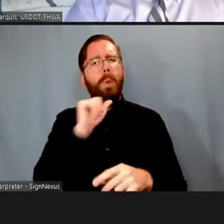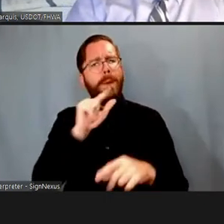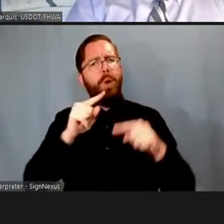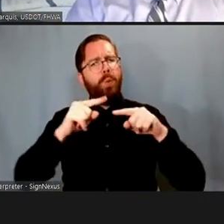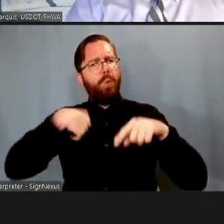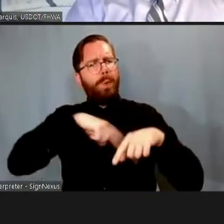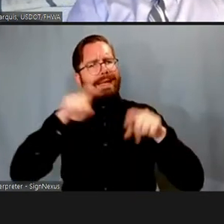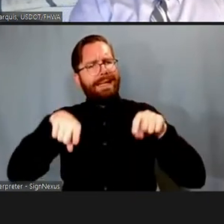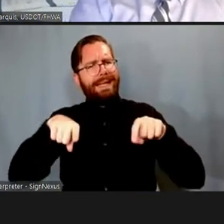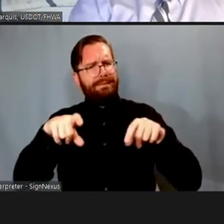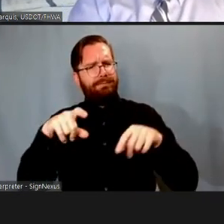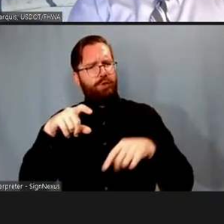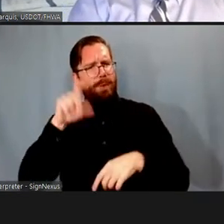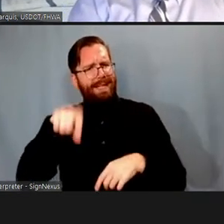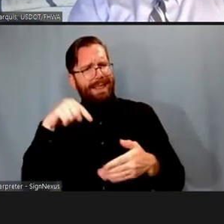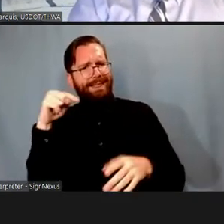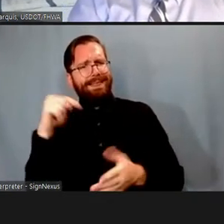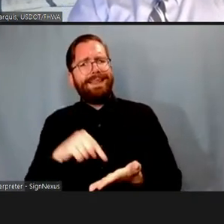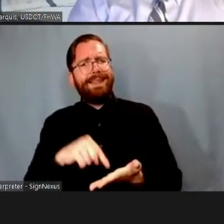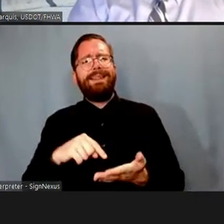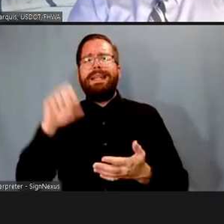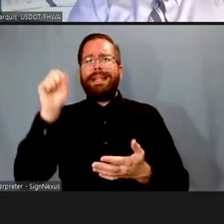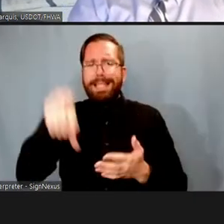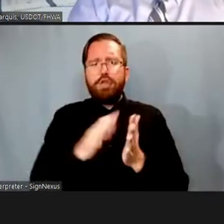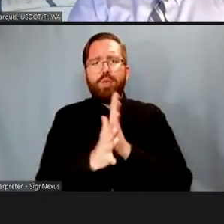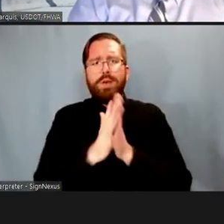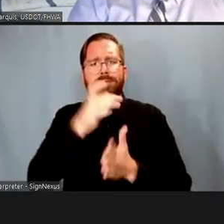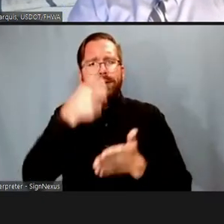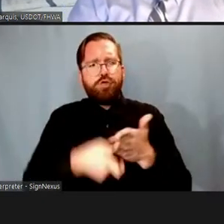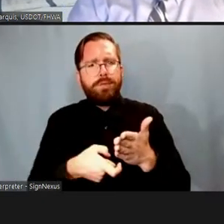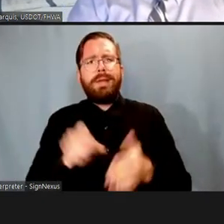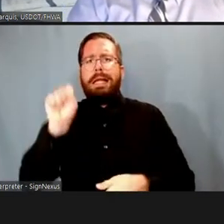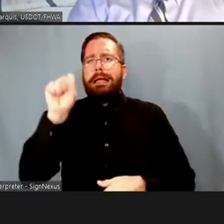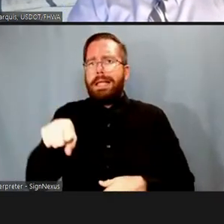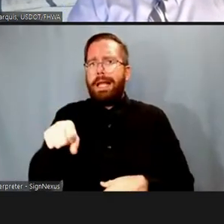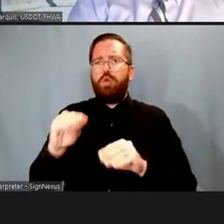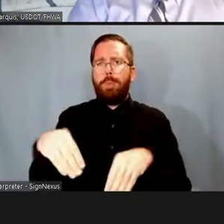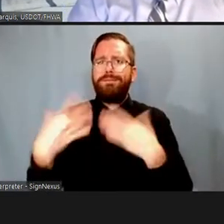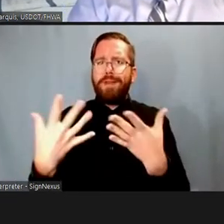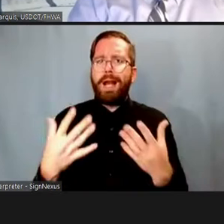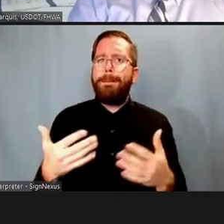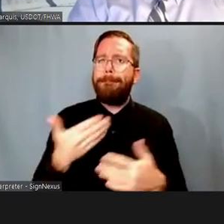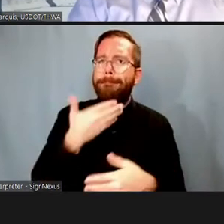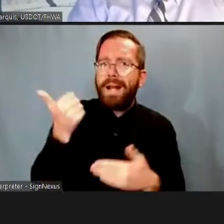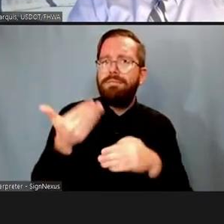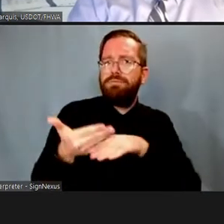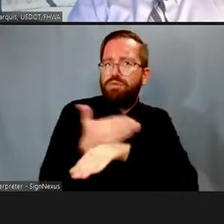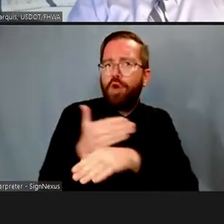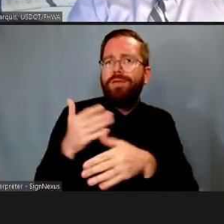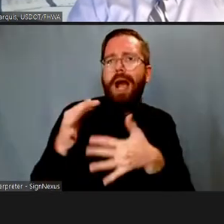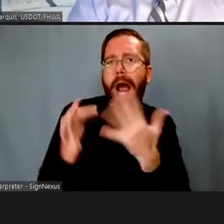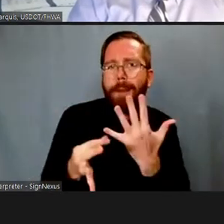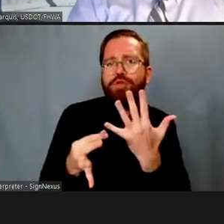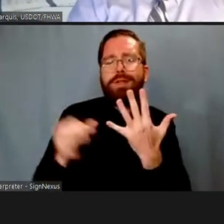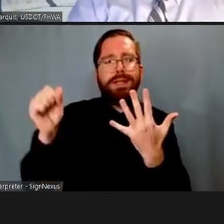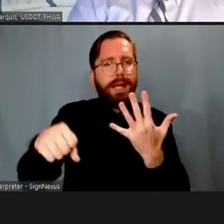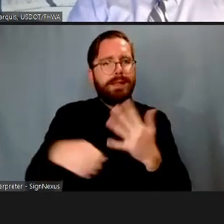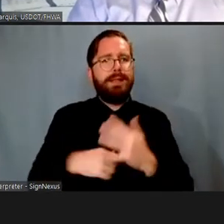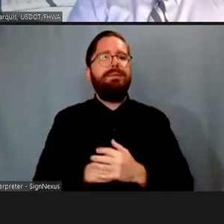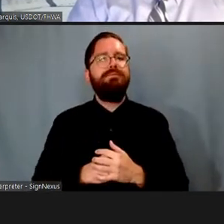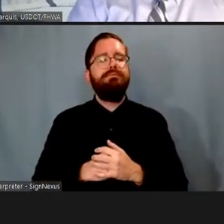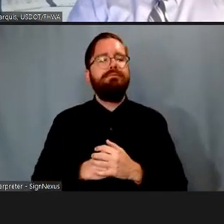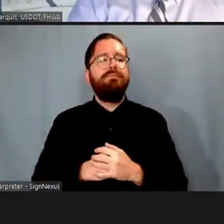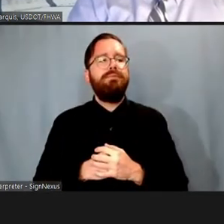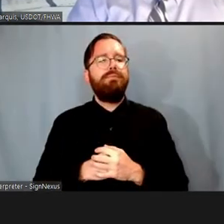and yes to put congestion pricing and provide better options yes and let's